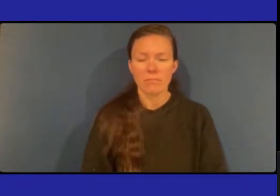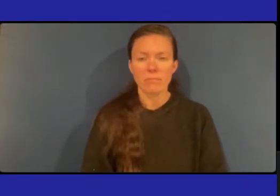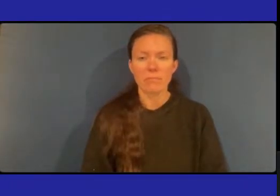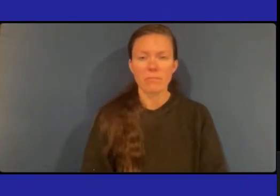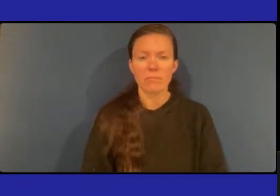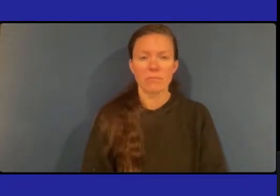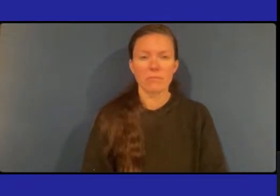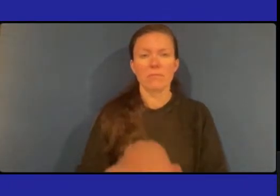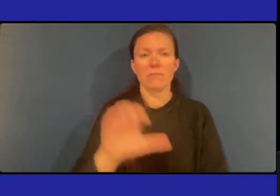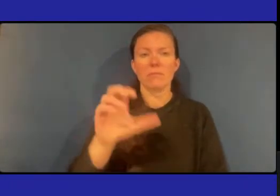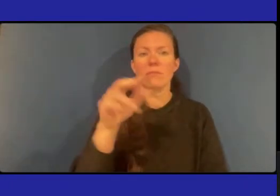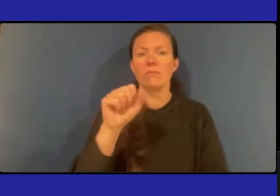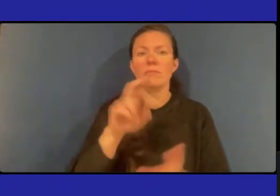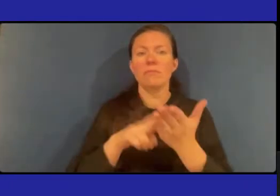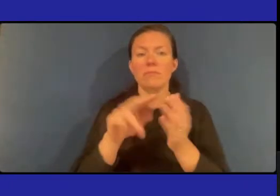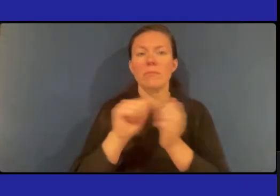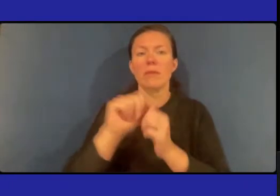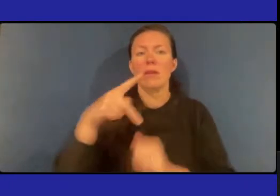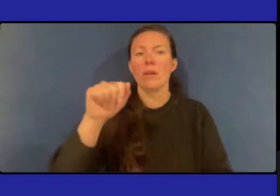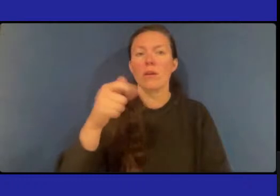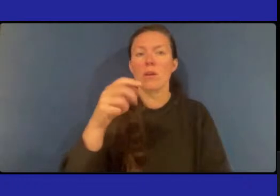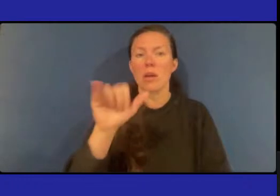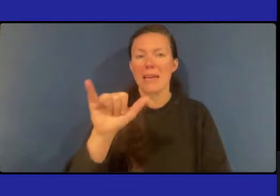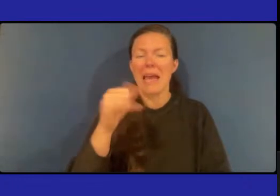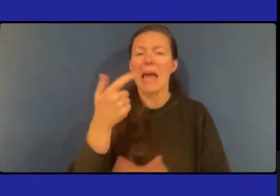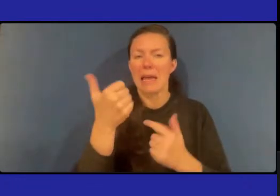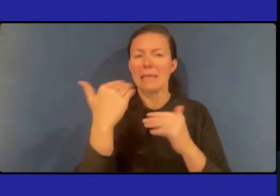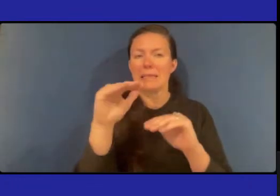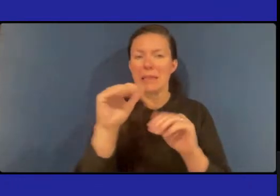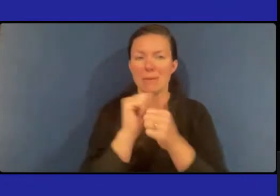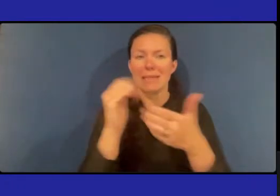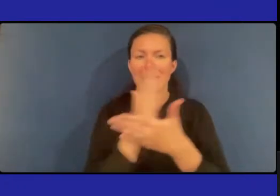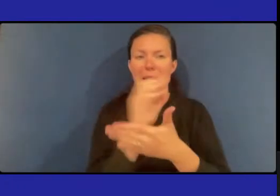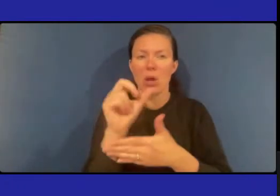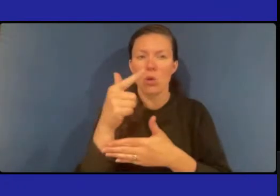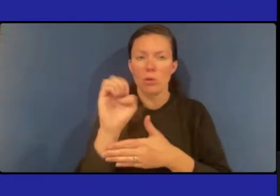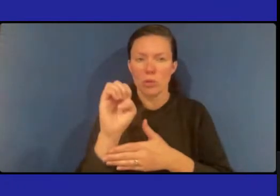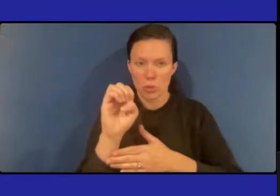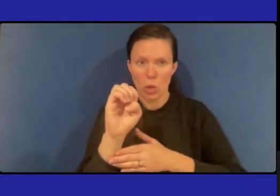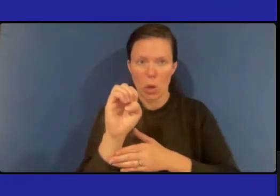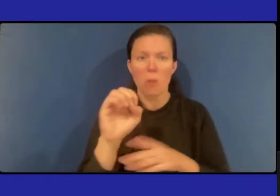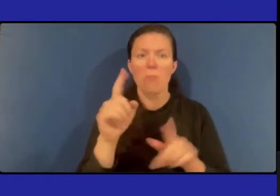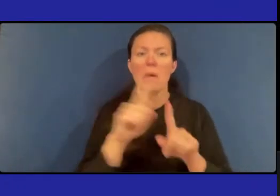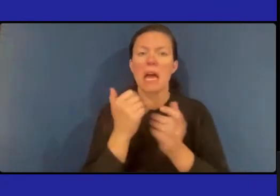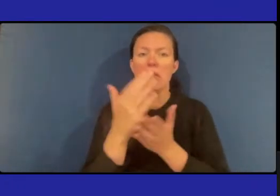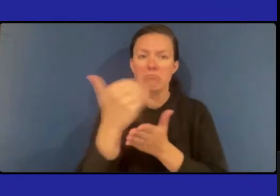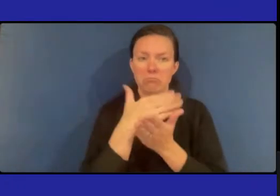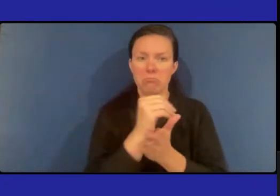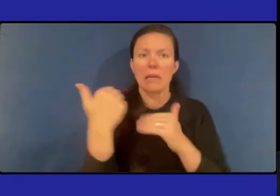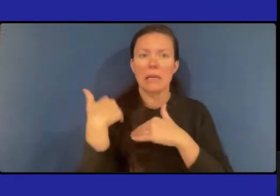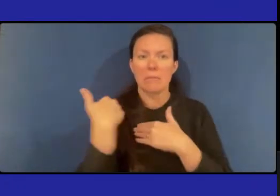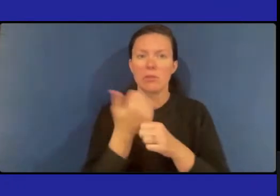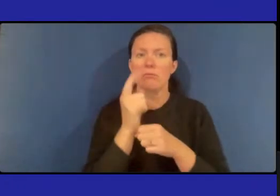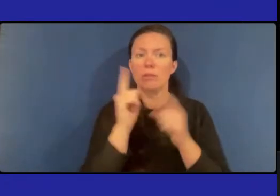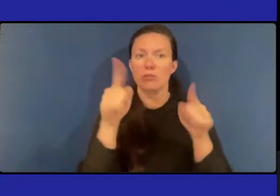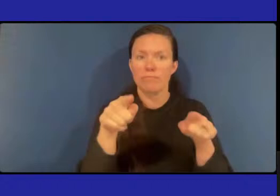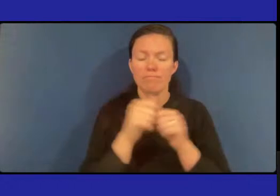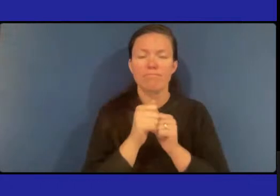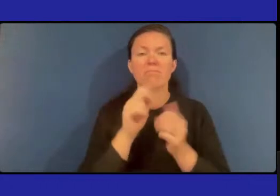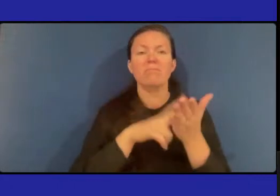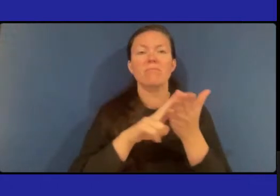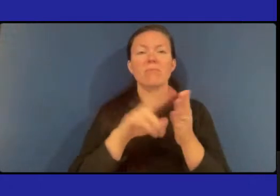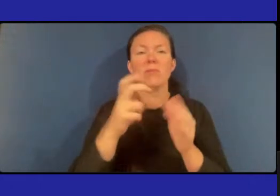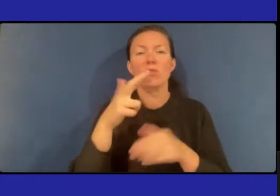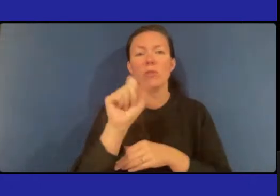CHS's contract with PAGNI is limited in scope and ensures a high level of transparency and accountability. The PAGNI contract for CHS is limited